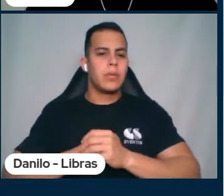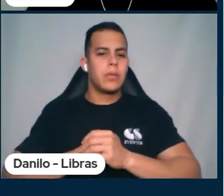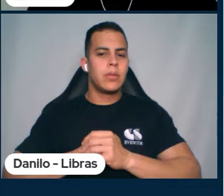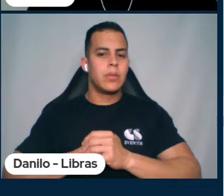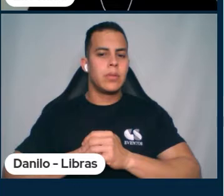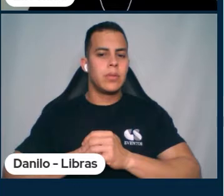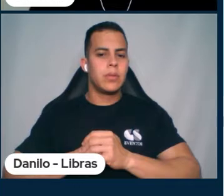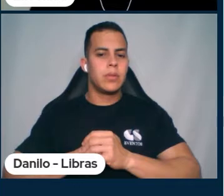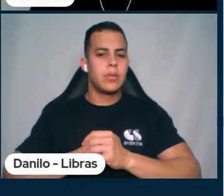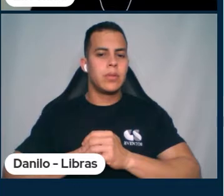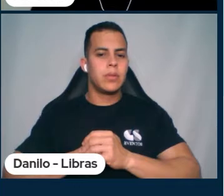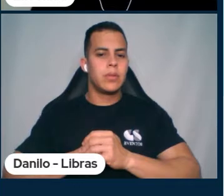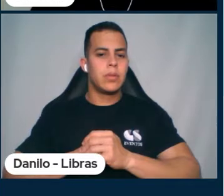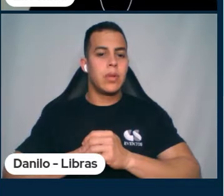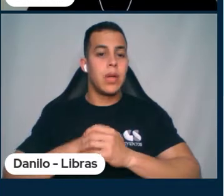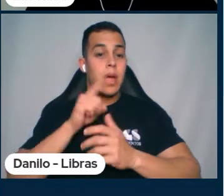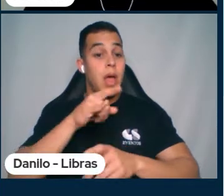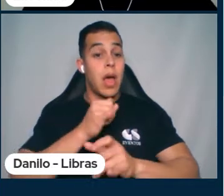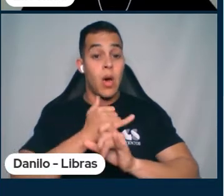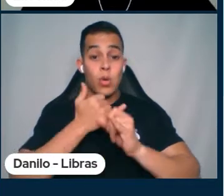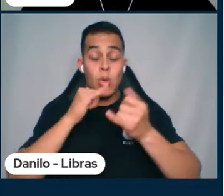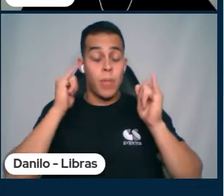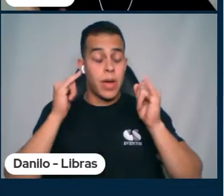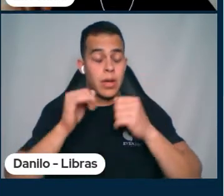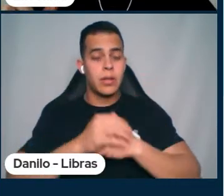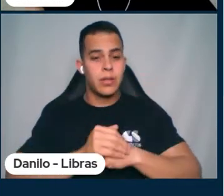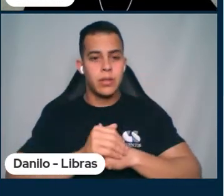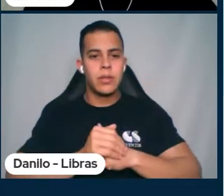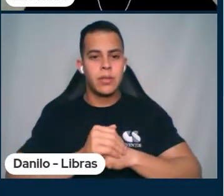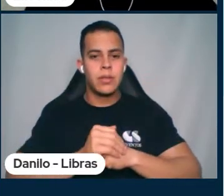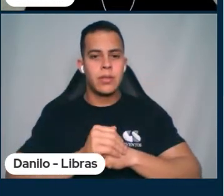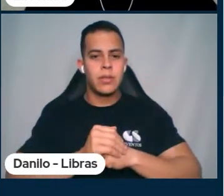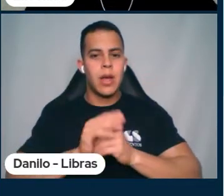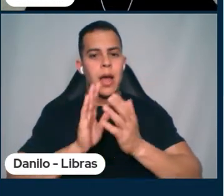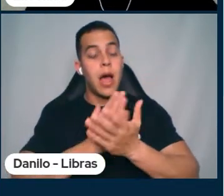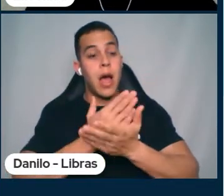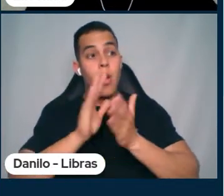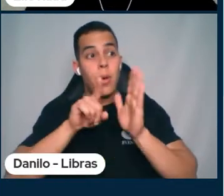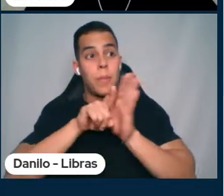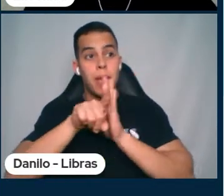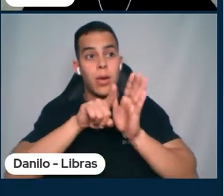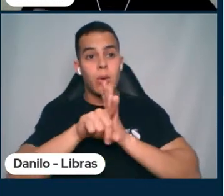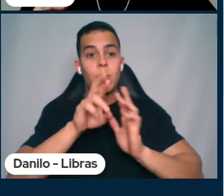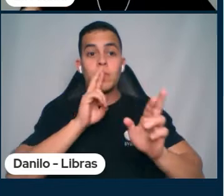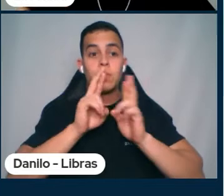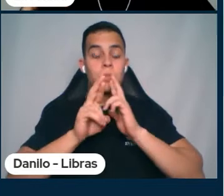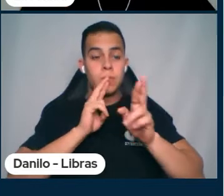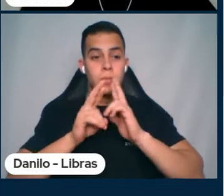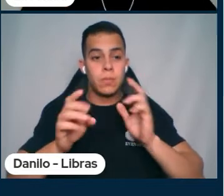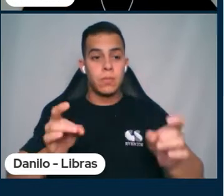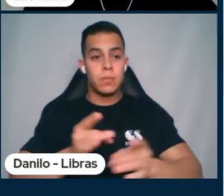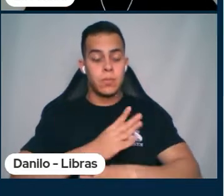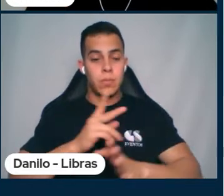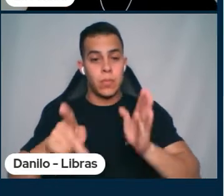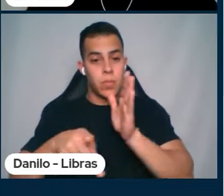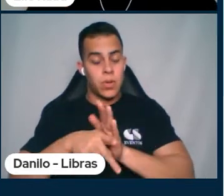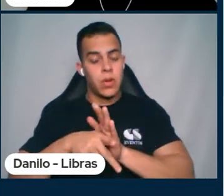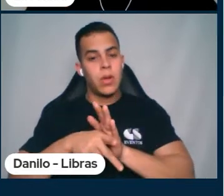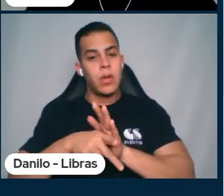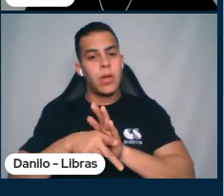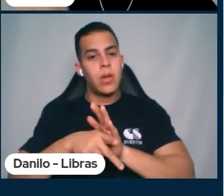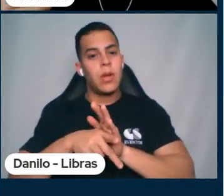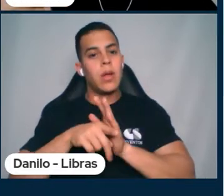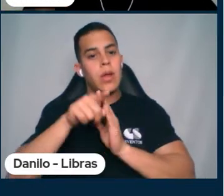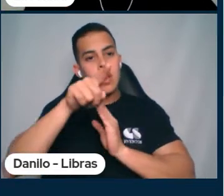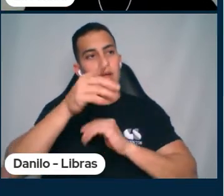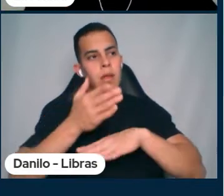section of the search result page, sometimes some queries trigger videos on the first page.